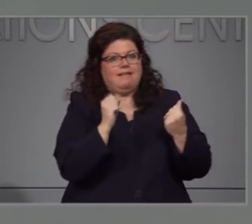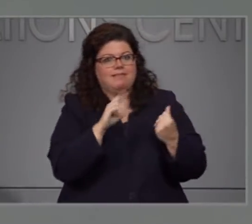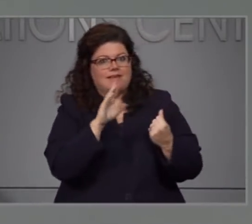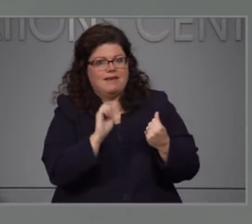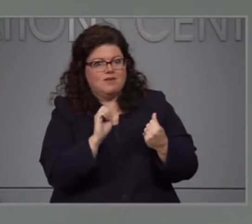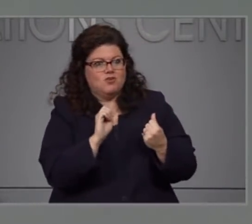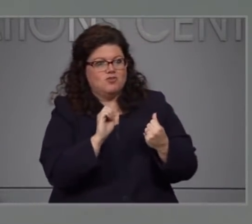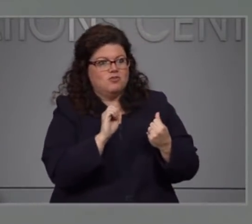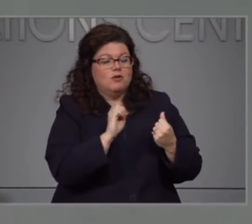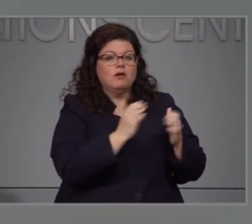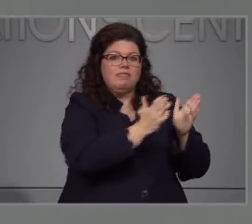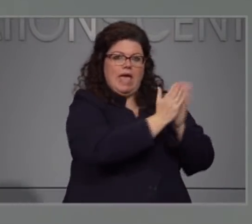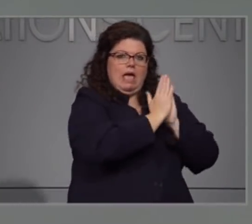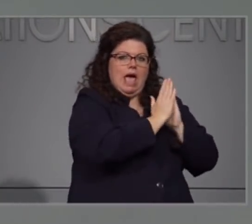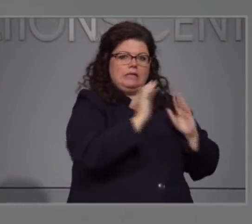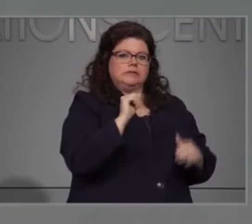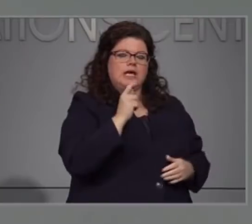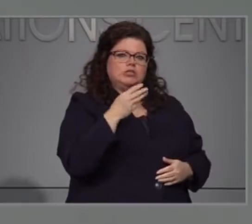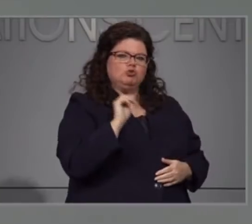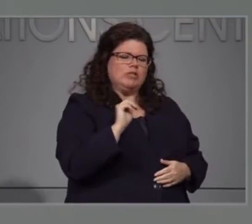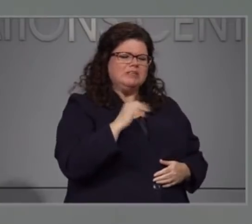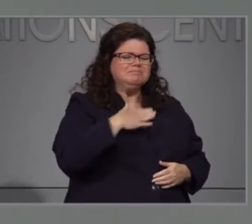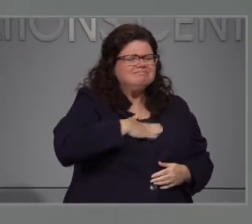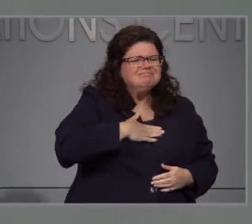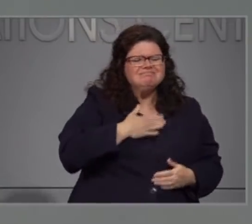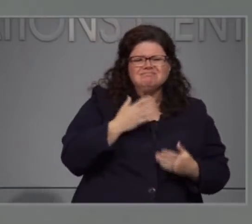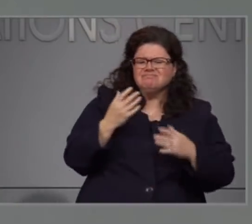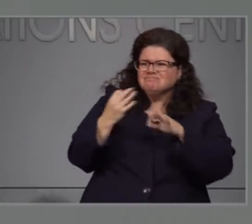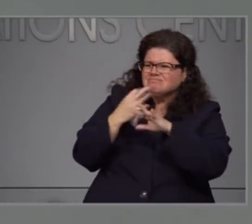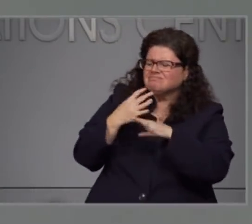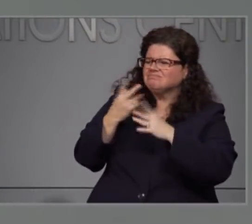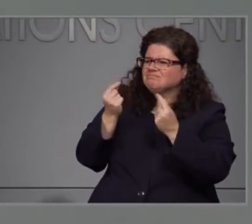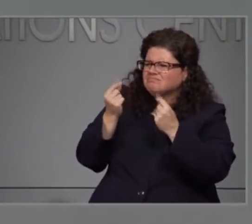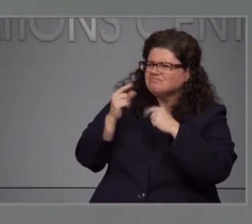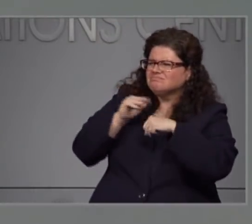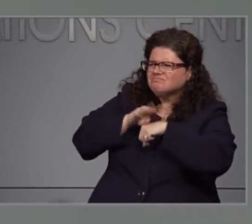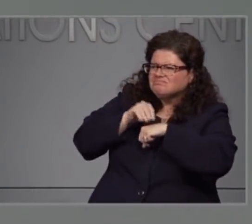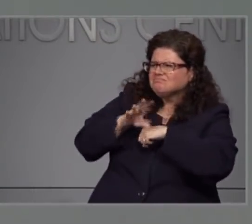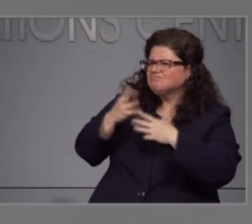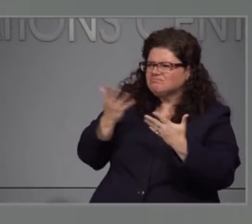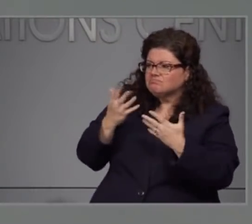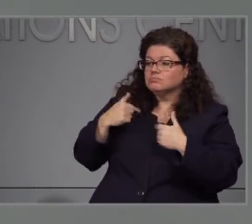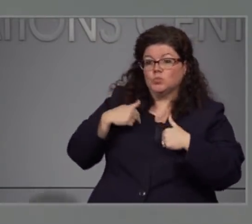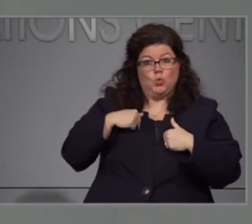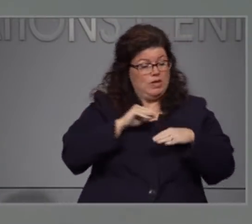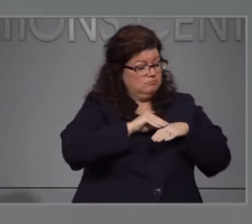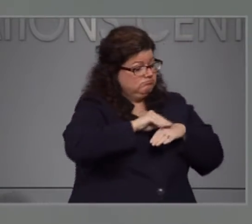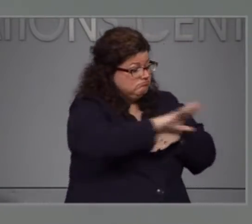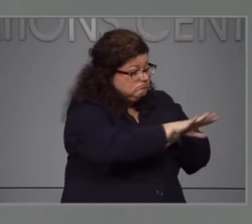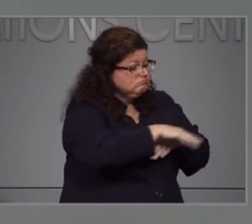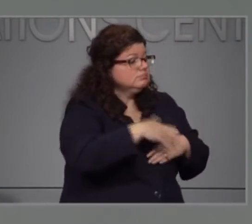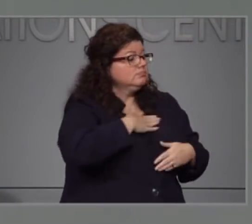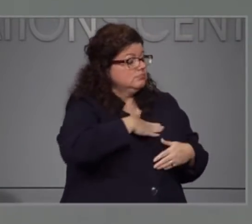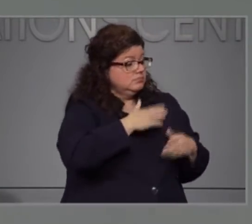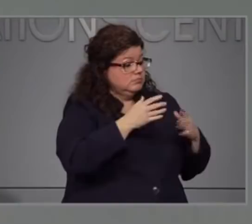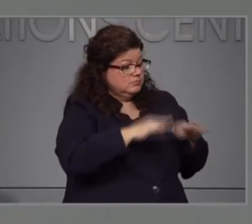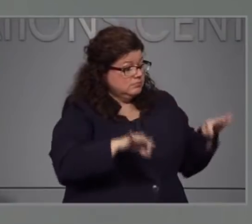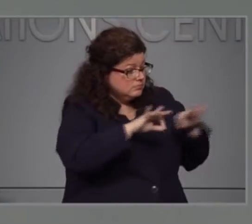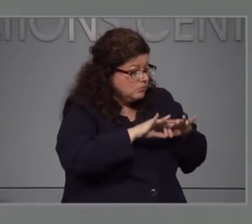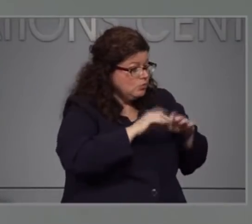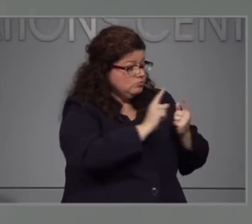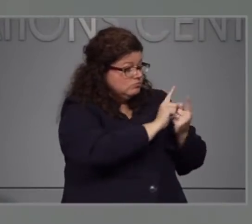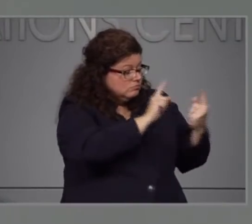asked for and followed the counsel of our doctors with respect to screening, temperature checks, hand hygiene,